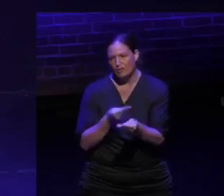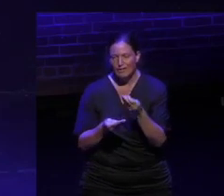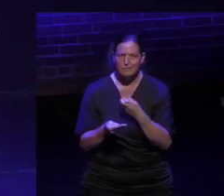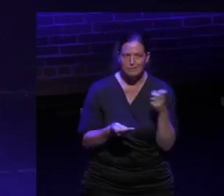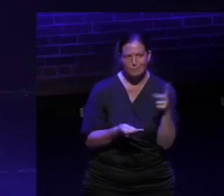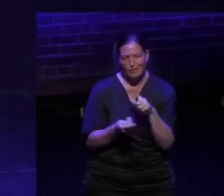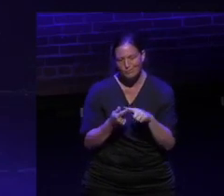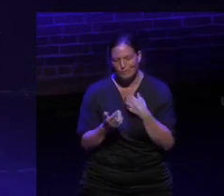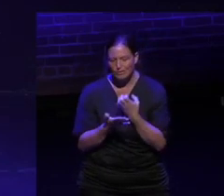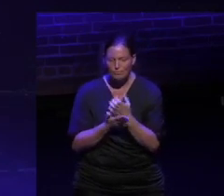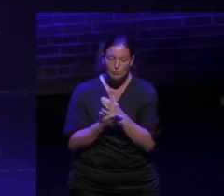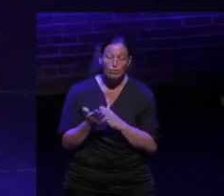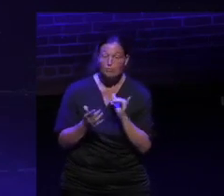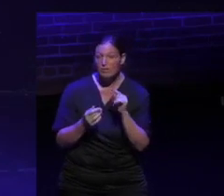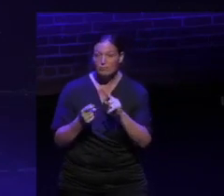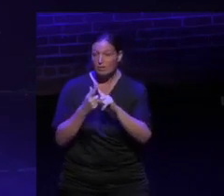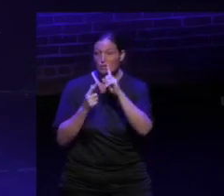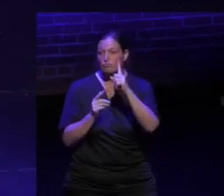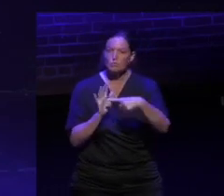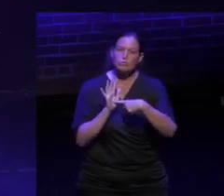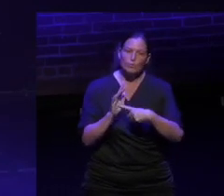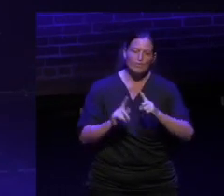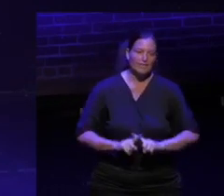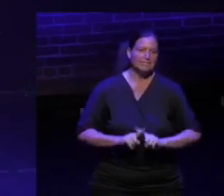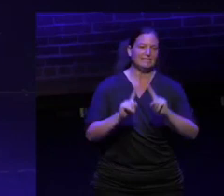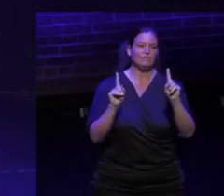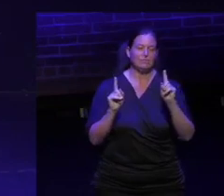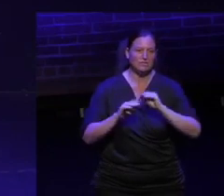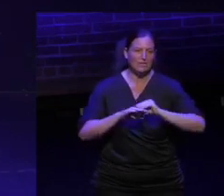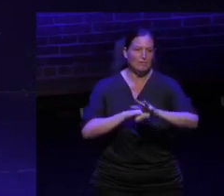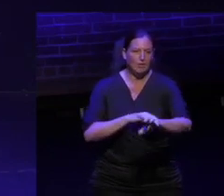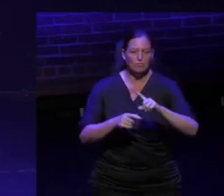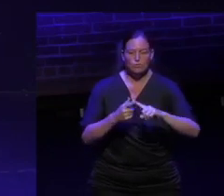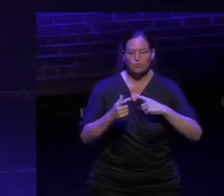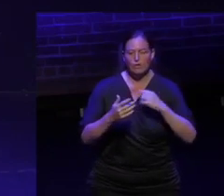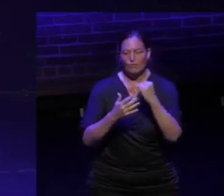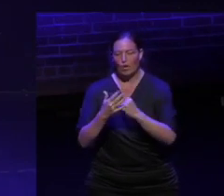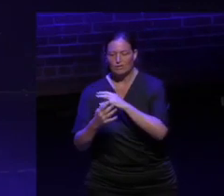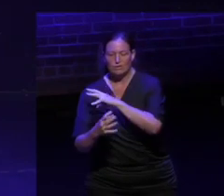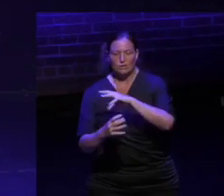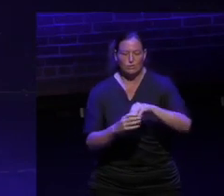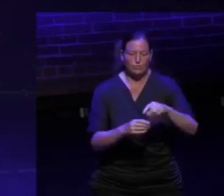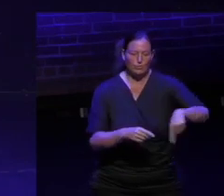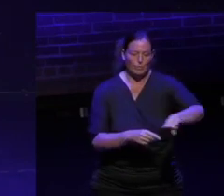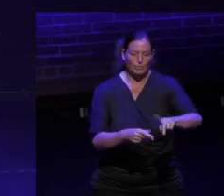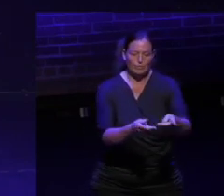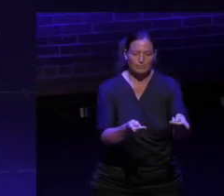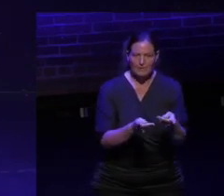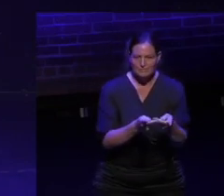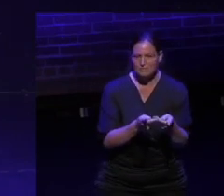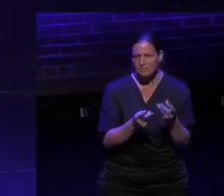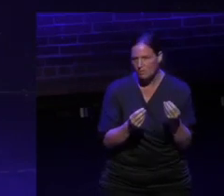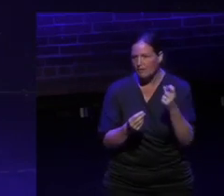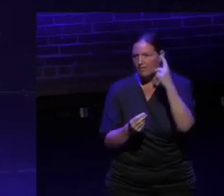to the economic value. It's really showcasing the difference that can happen when you have artists in these spaces. So I think we need to have a